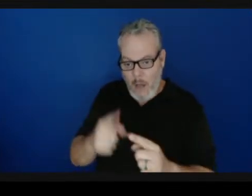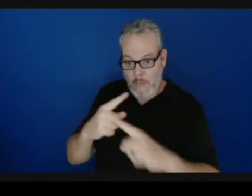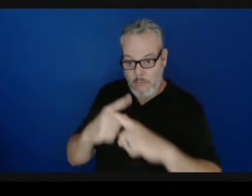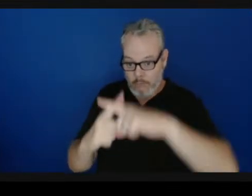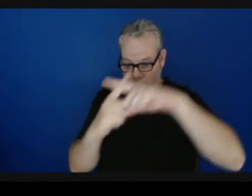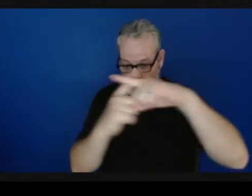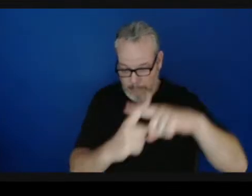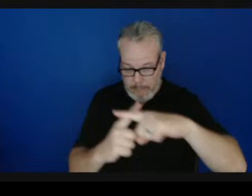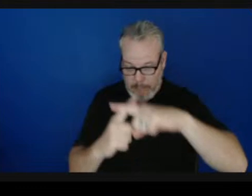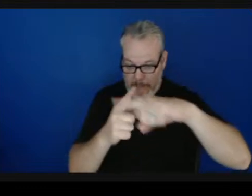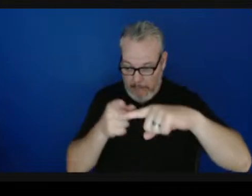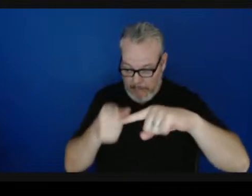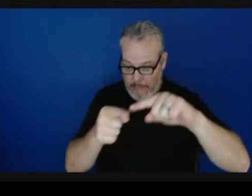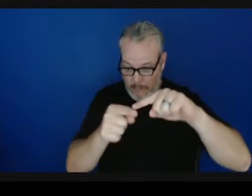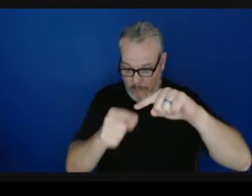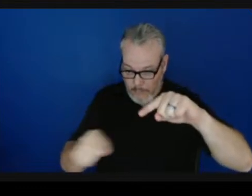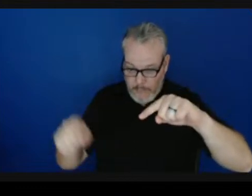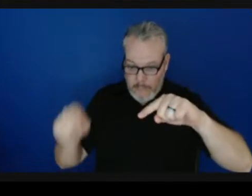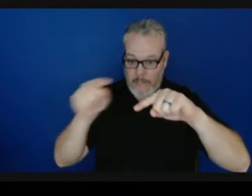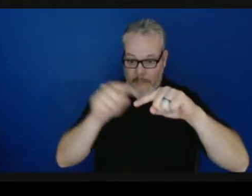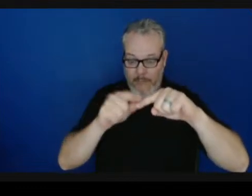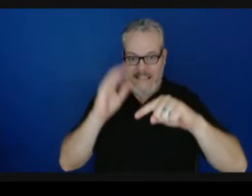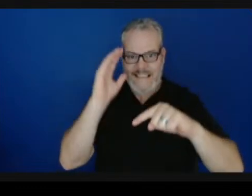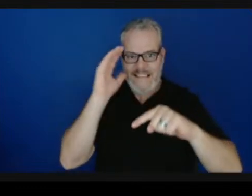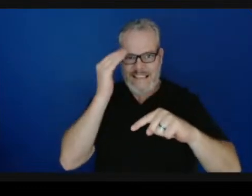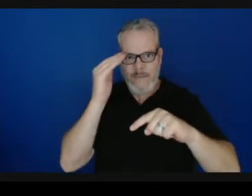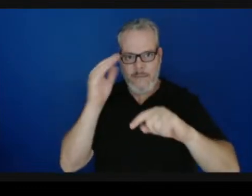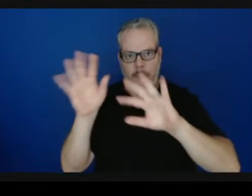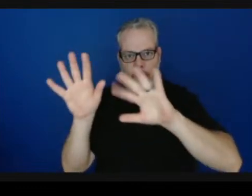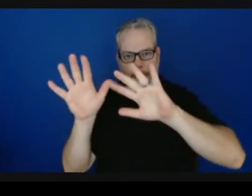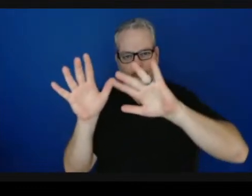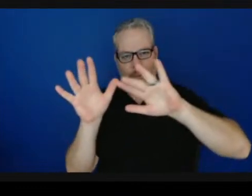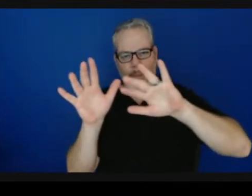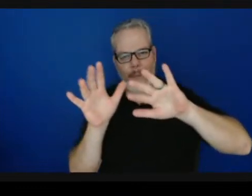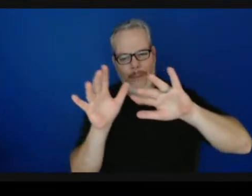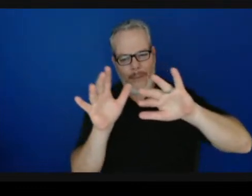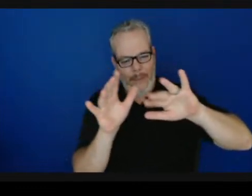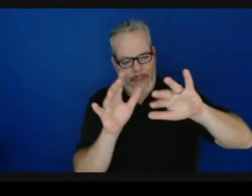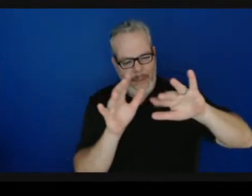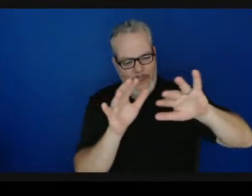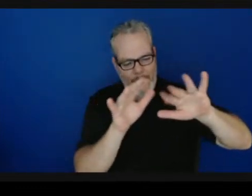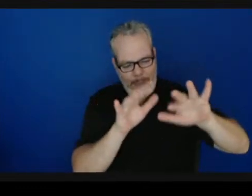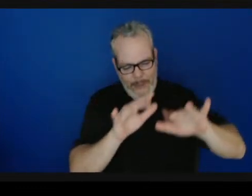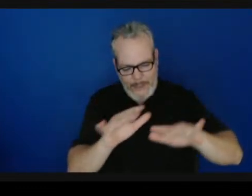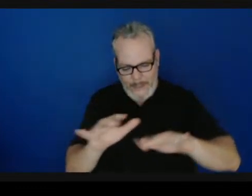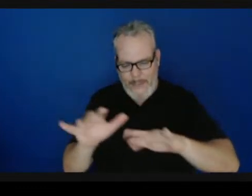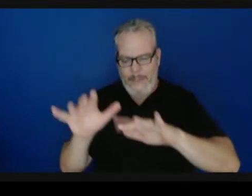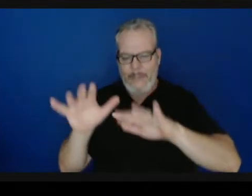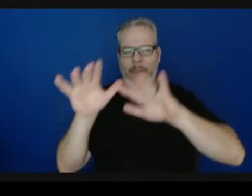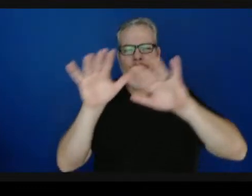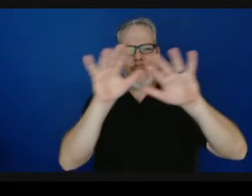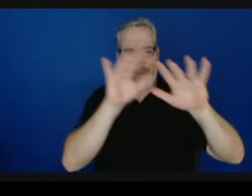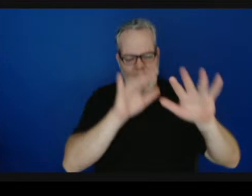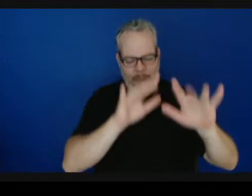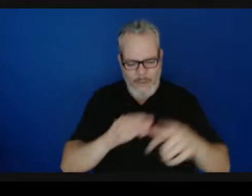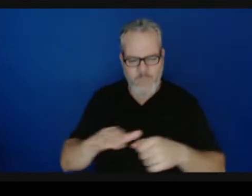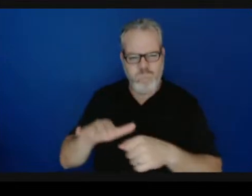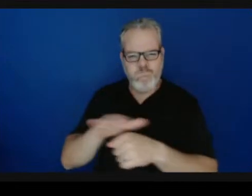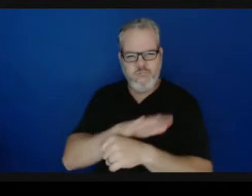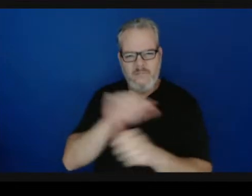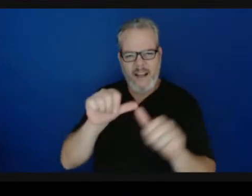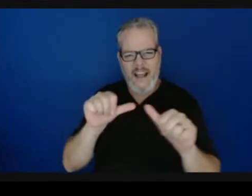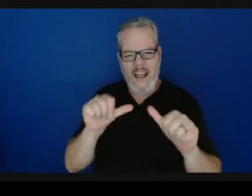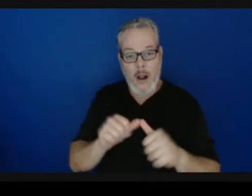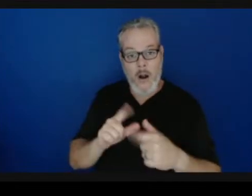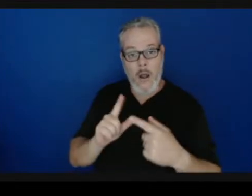there. And it seems to be blowing down. You see it swirling around Mauna Loa summit, filling a lot of Kau, and actually it will wrap